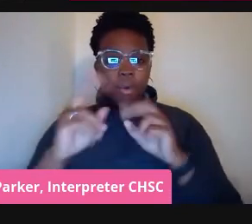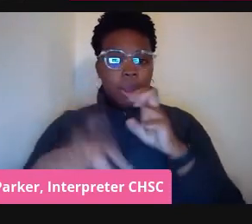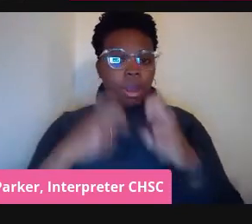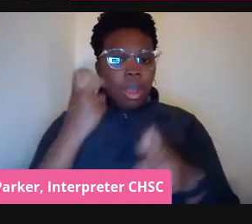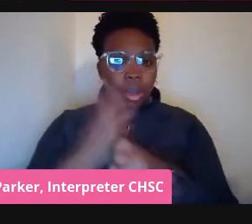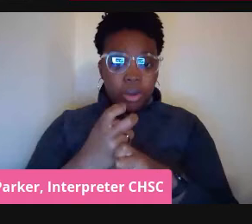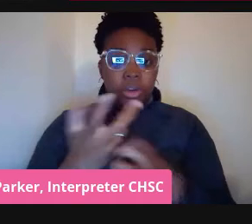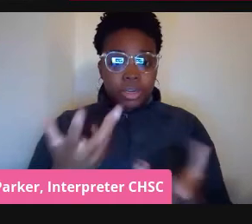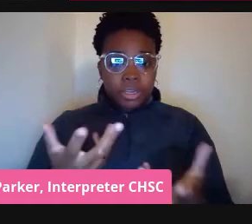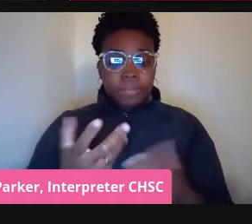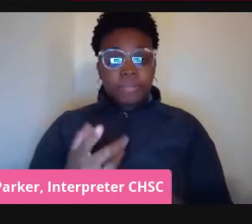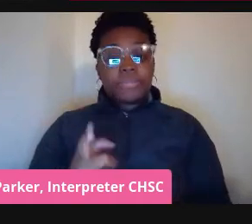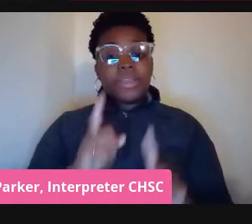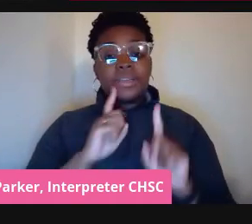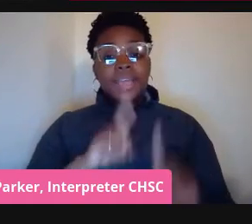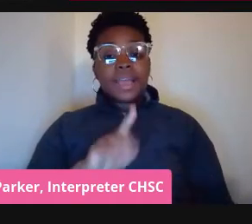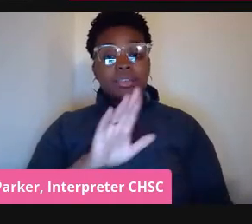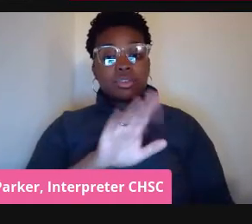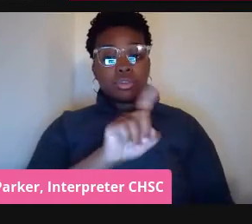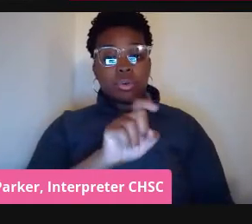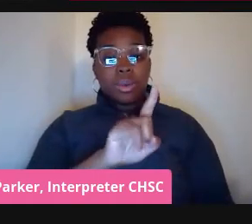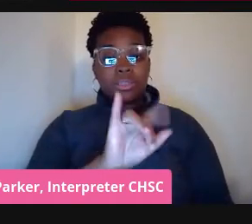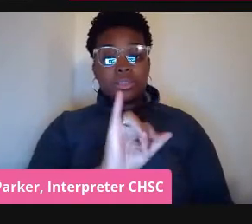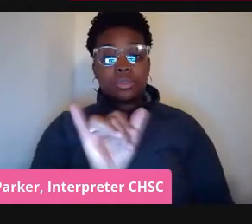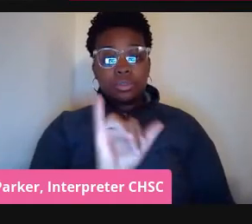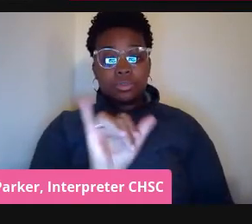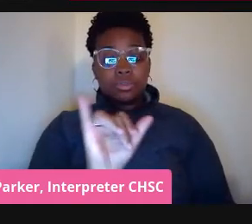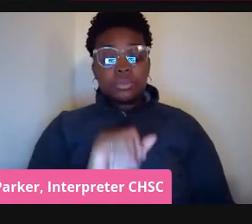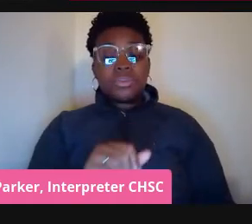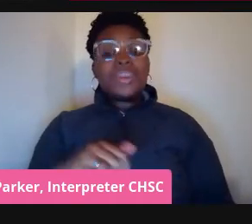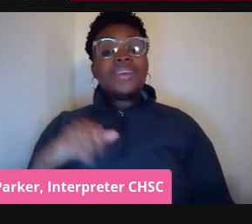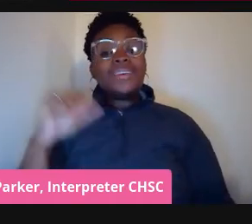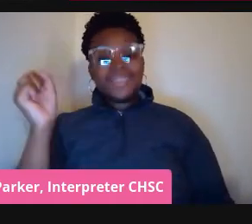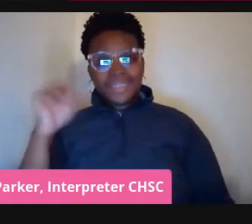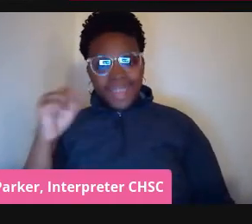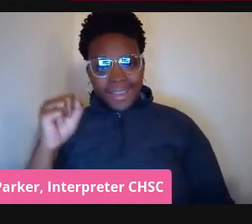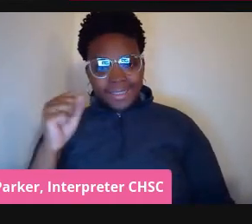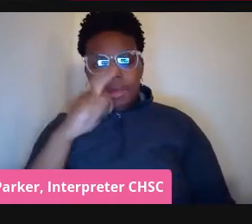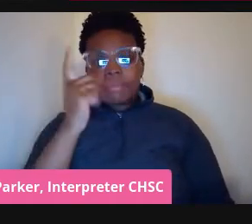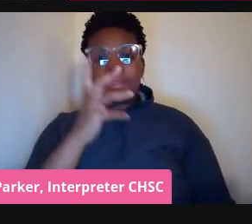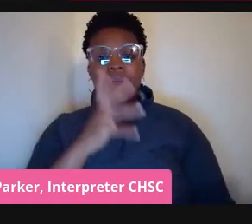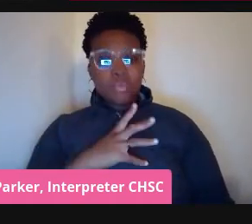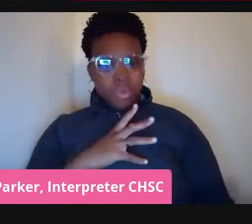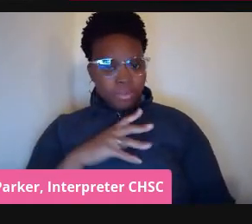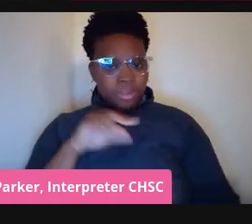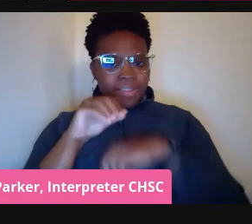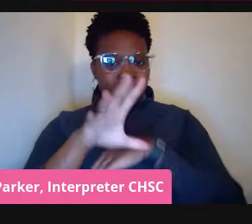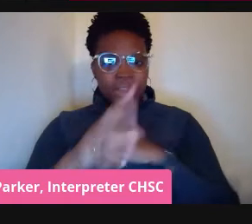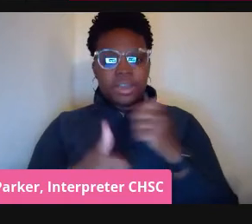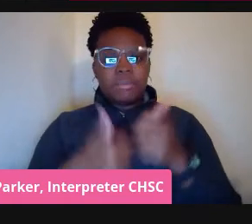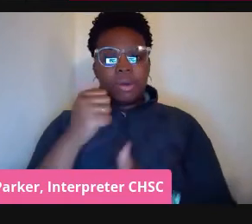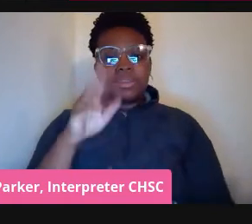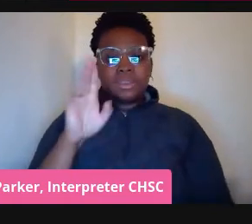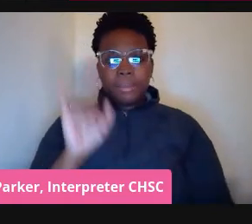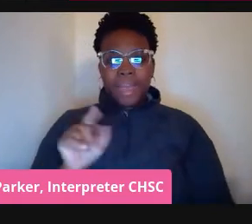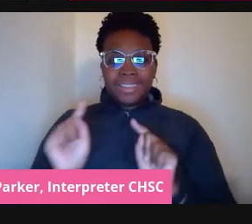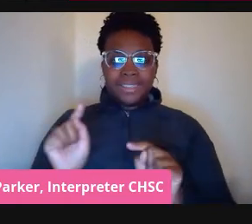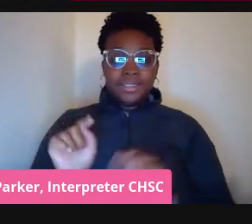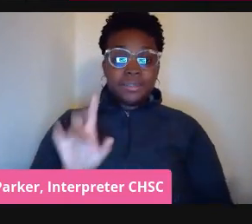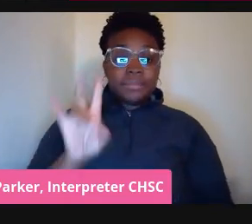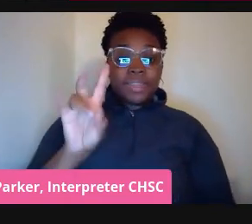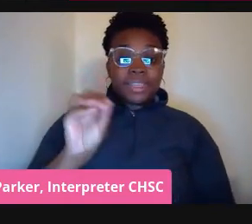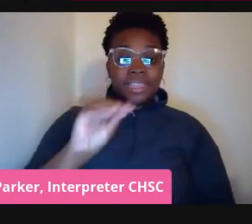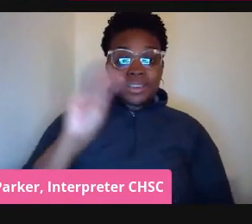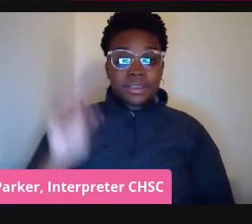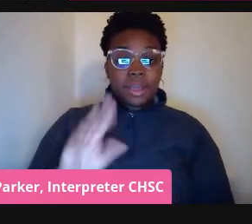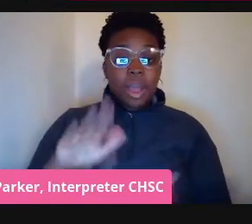in to answer your question as well, yes, Black women are affected the most by this. 70% of all